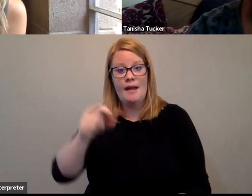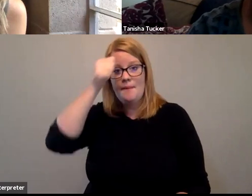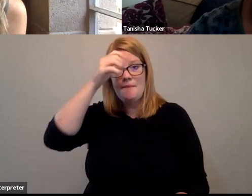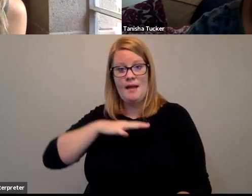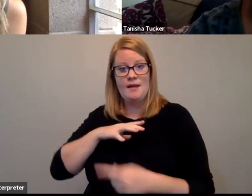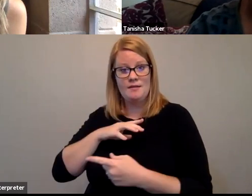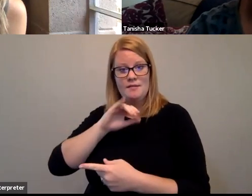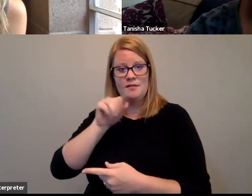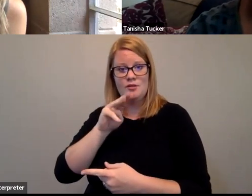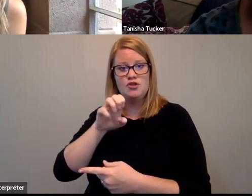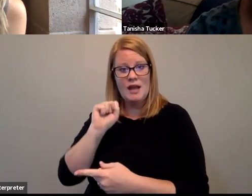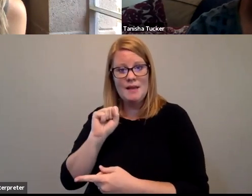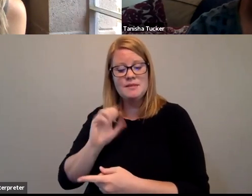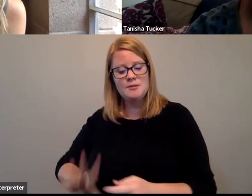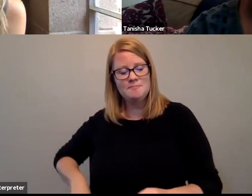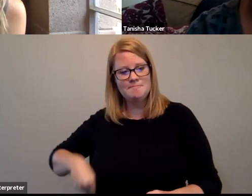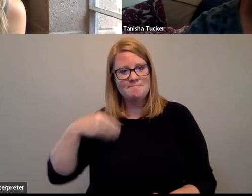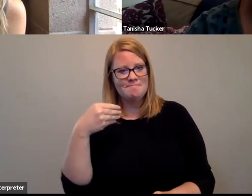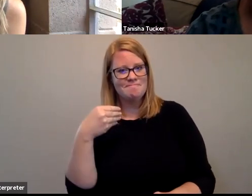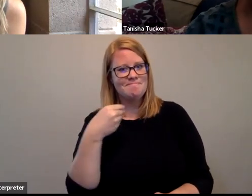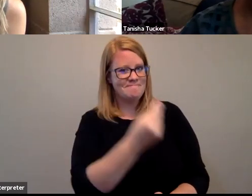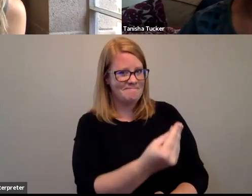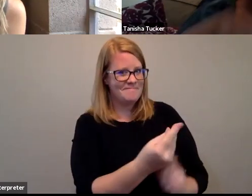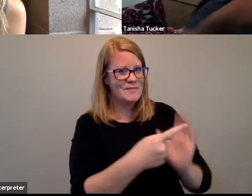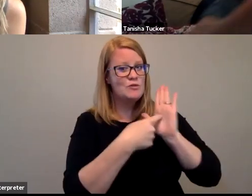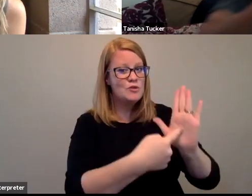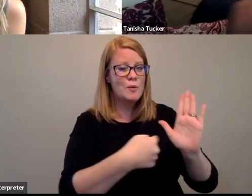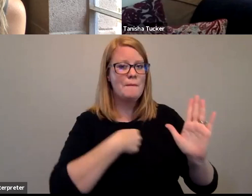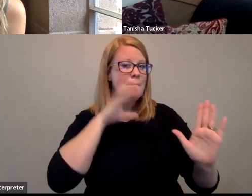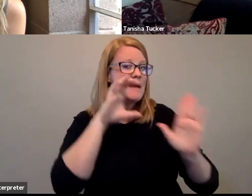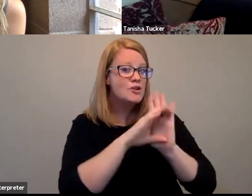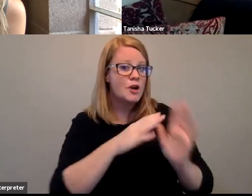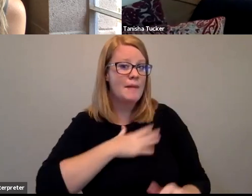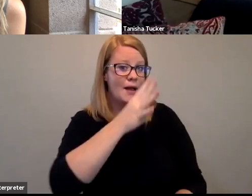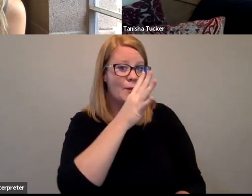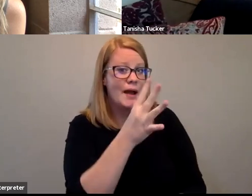30 years. And he's like, and I want to give you this picture. And I'll show you this picture